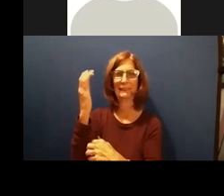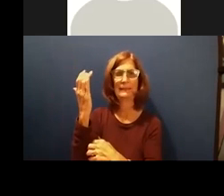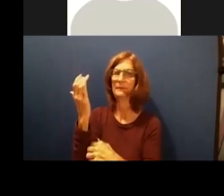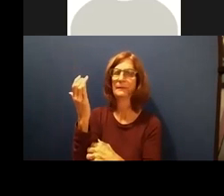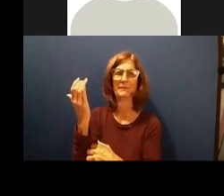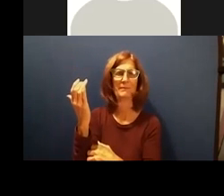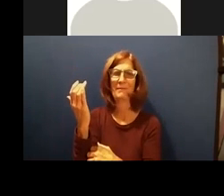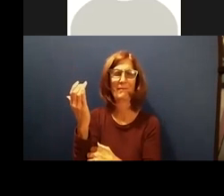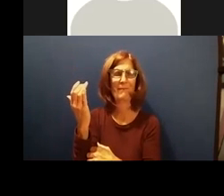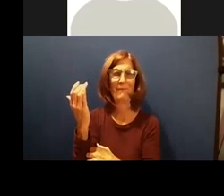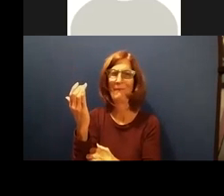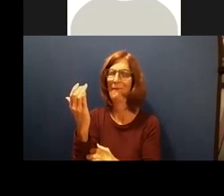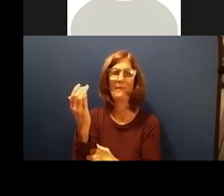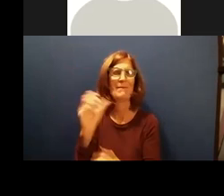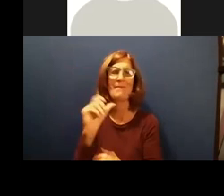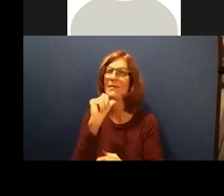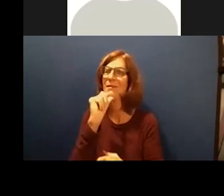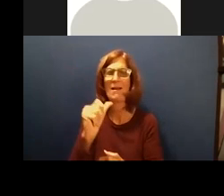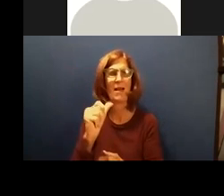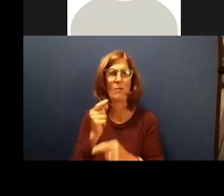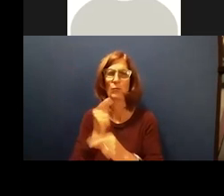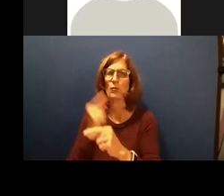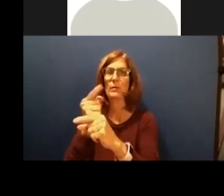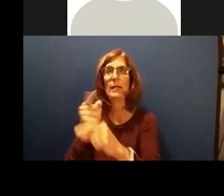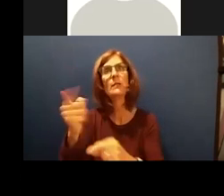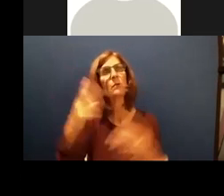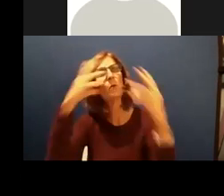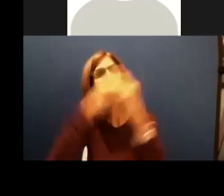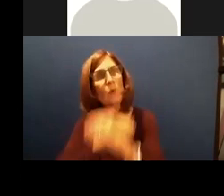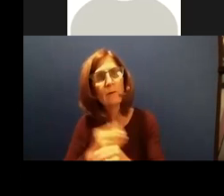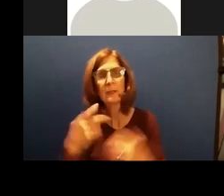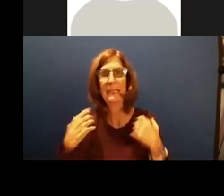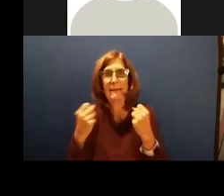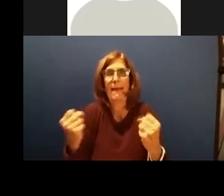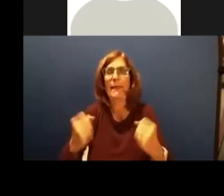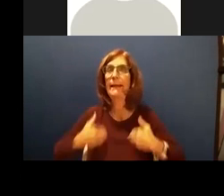counterintuitive. I think that forest there is so valuable. It's so beautiful. It's healthy. It's young.